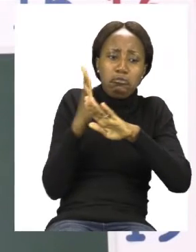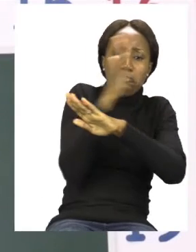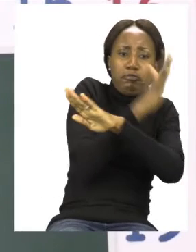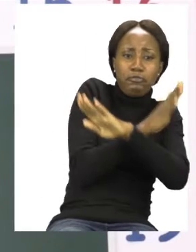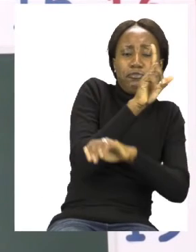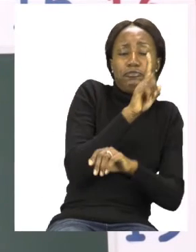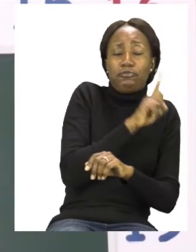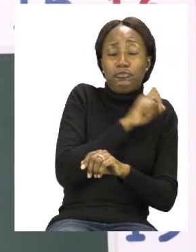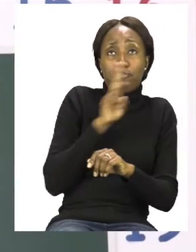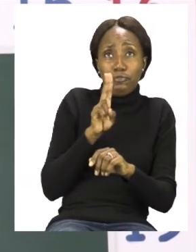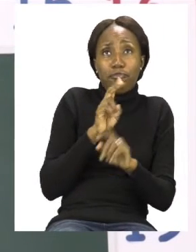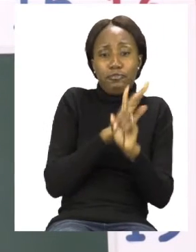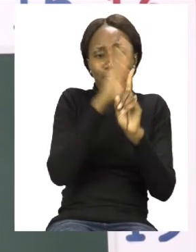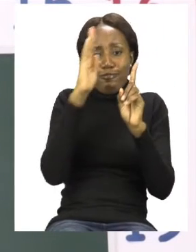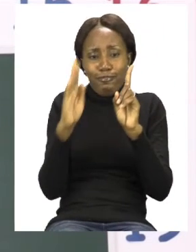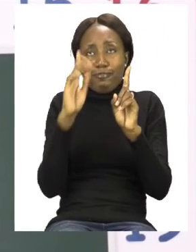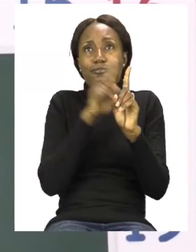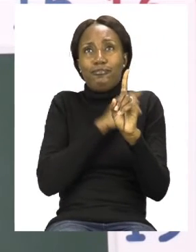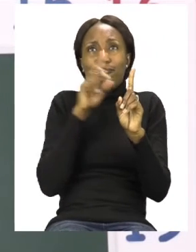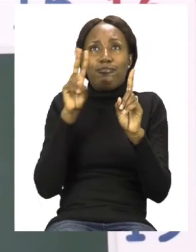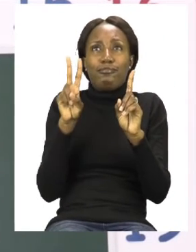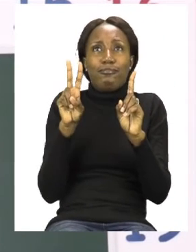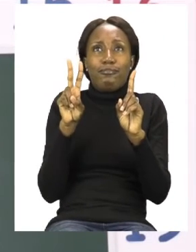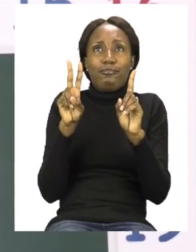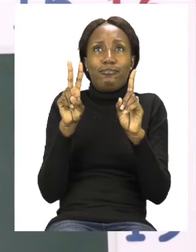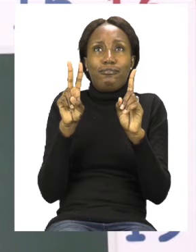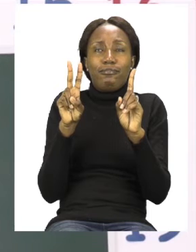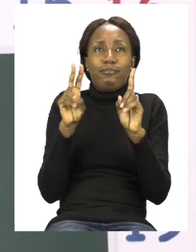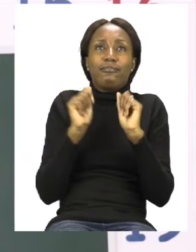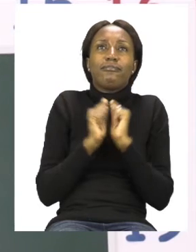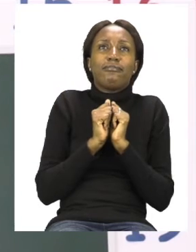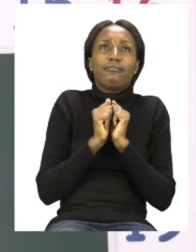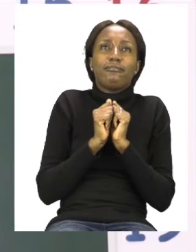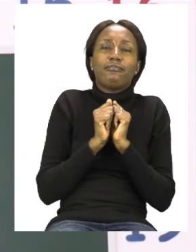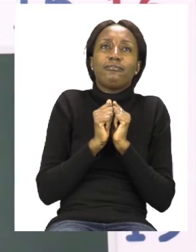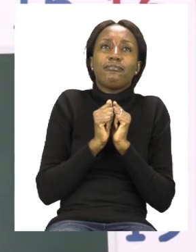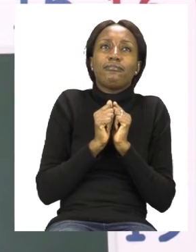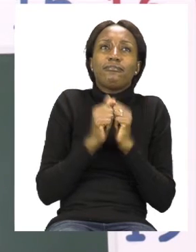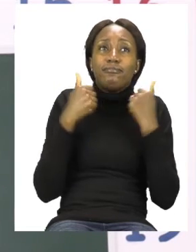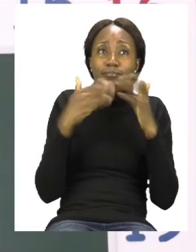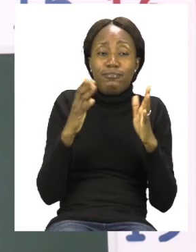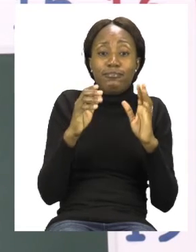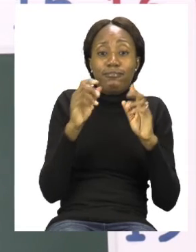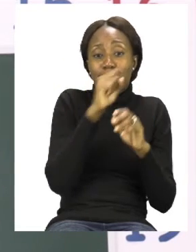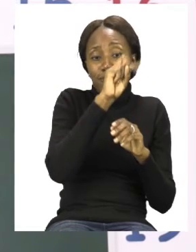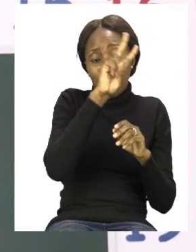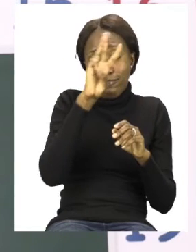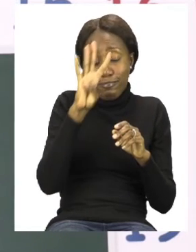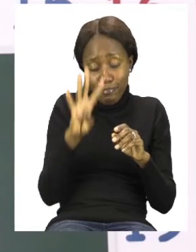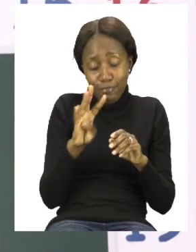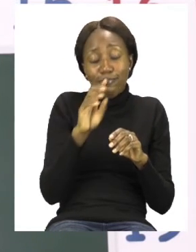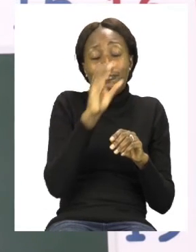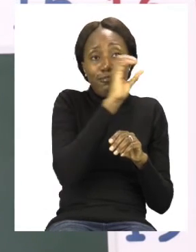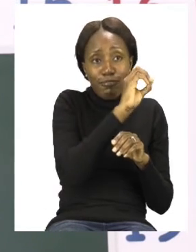12. So let's try and do that together. We're going to count from 0 all the way to our number 12 to see